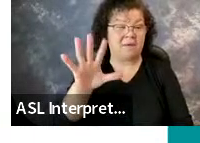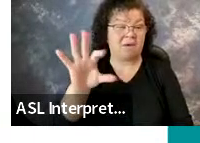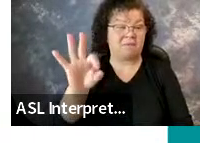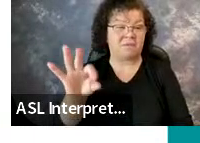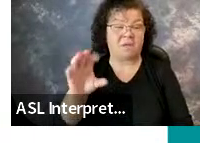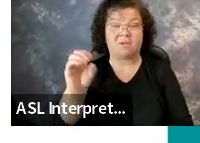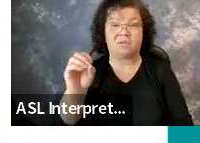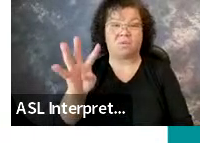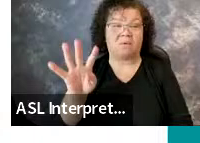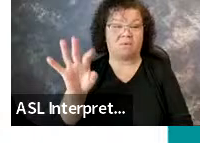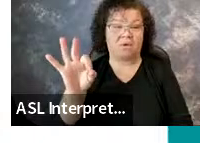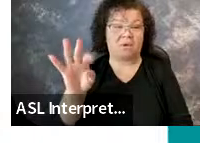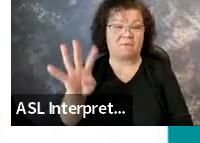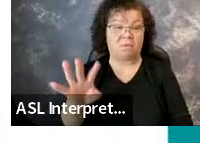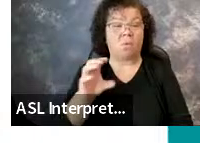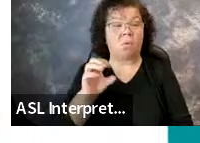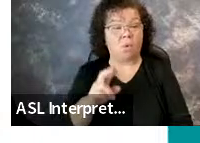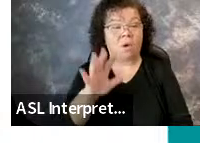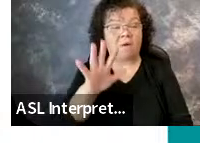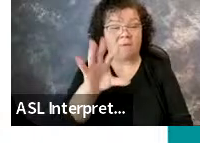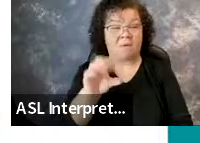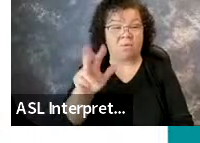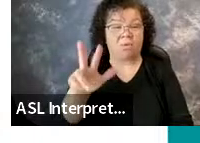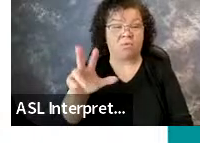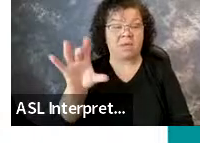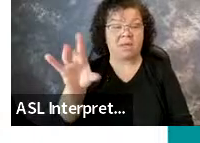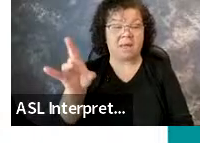503-897-2918 for Oregon, or